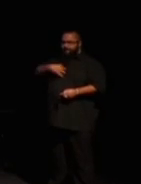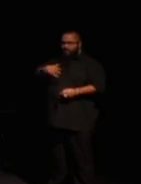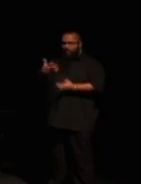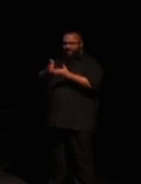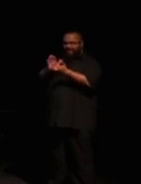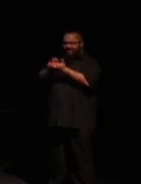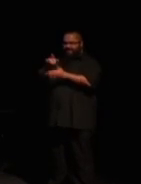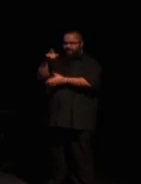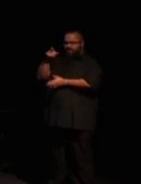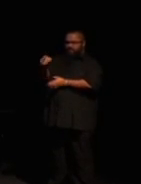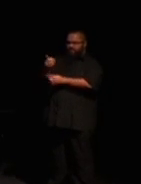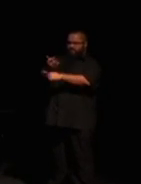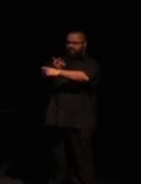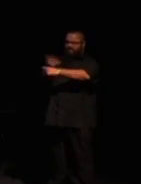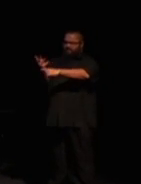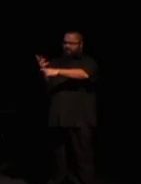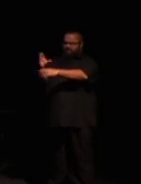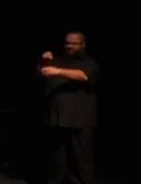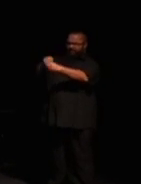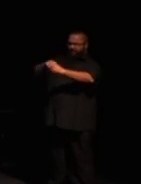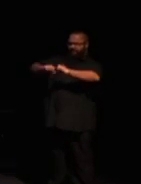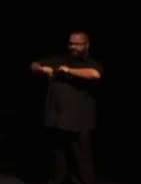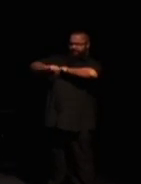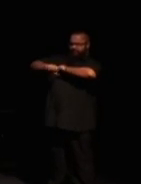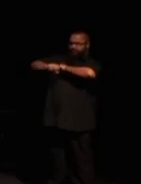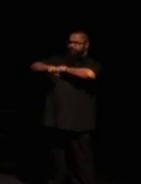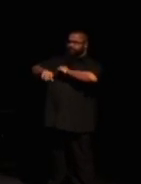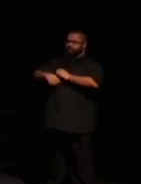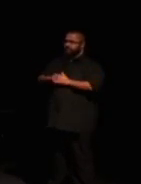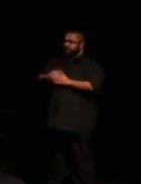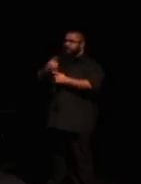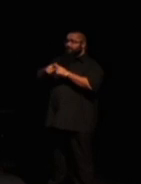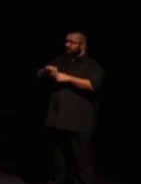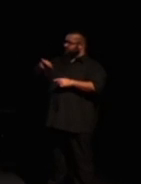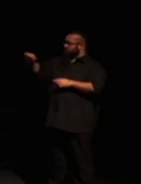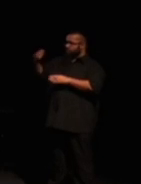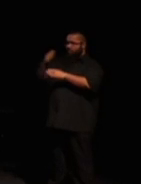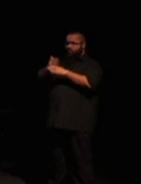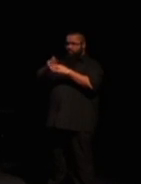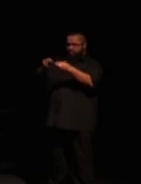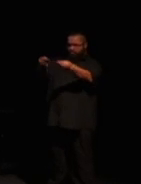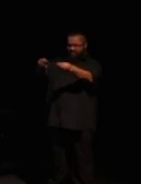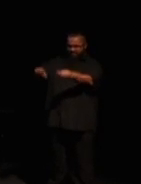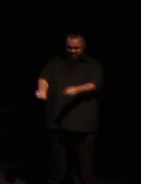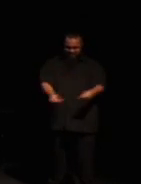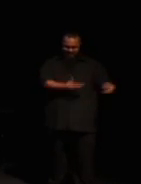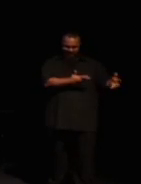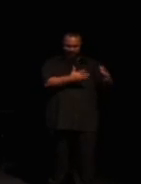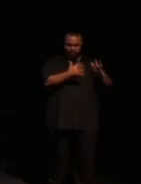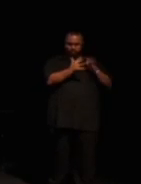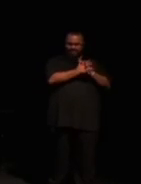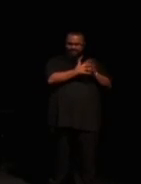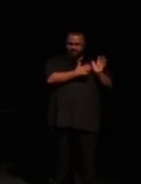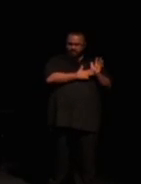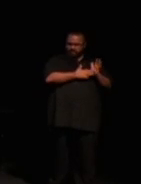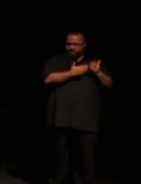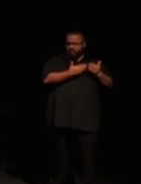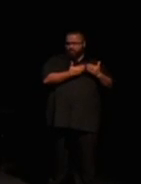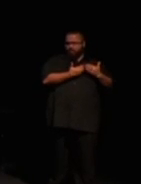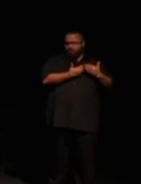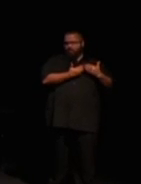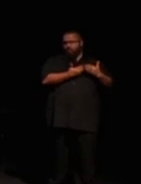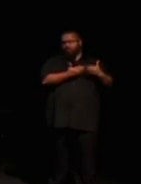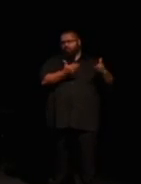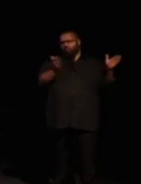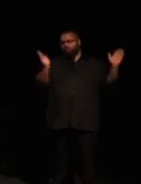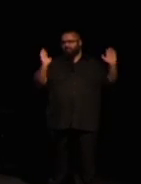worked. Because, and obviously, your work getting to Wendy Martin then opened a huge big door for you. And I've